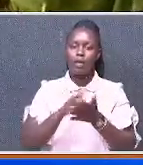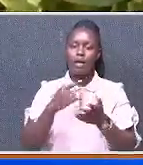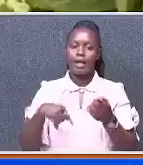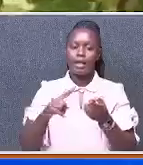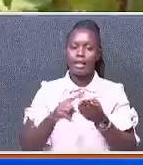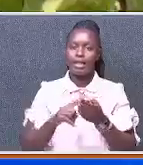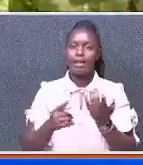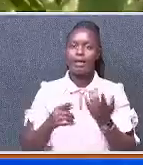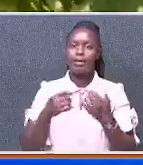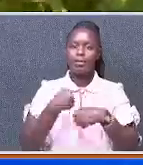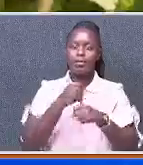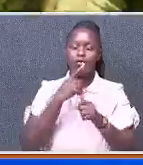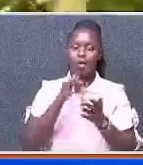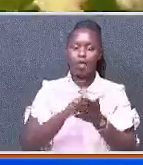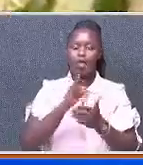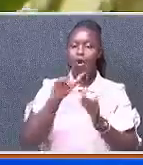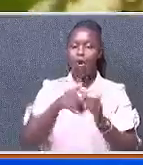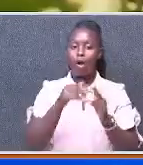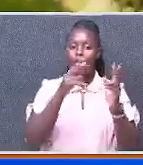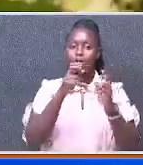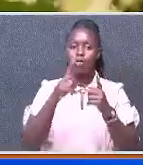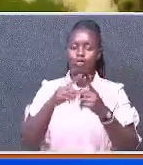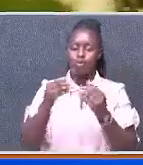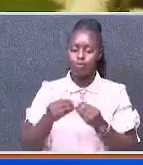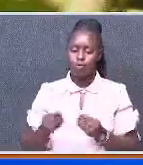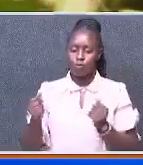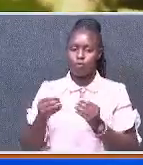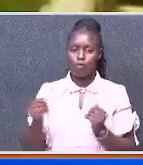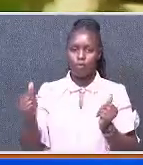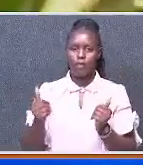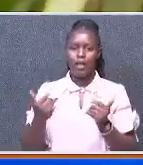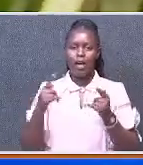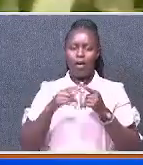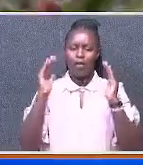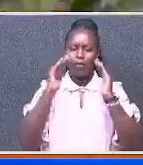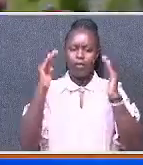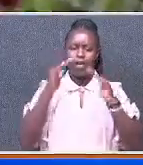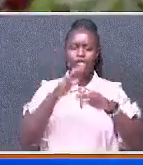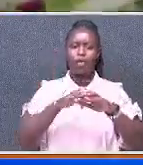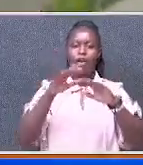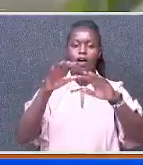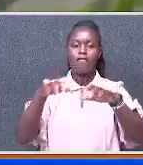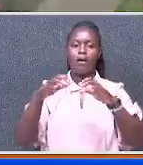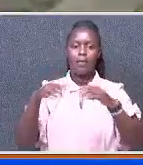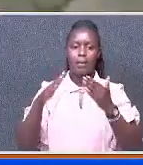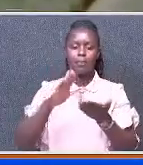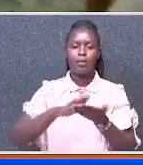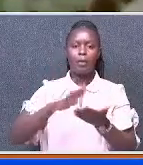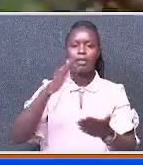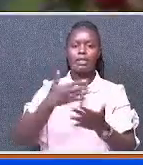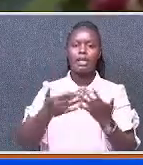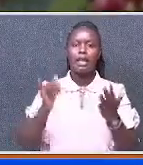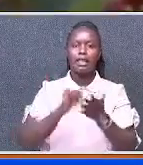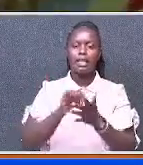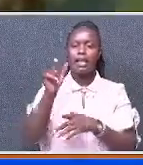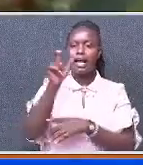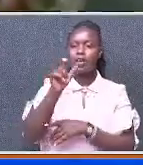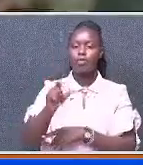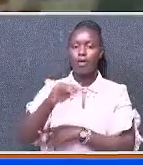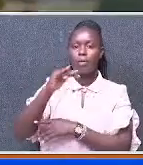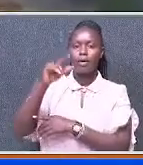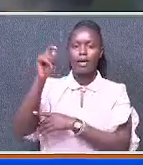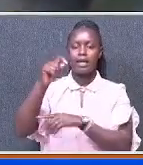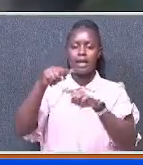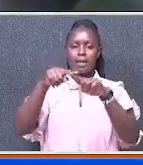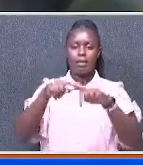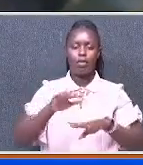region. Specifically, Gachagua is focusing on farming, a key industry that majority of the region's residents depend on. He is